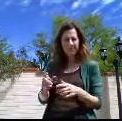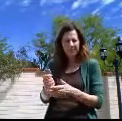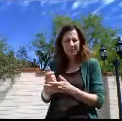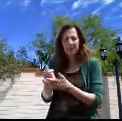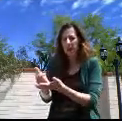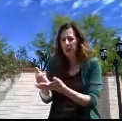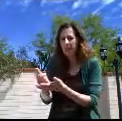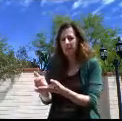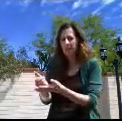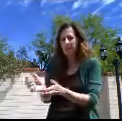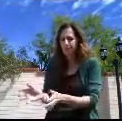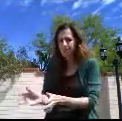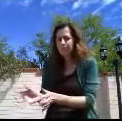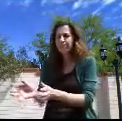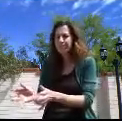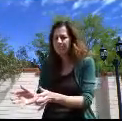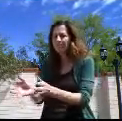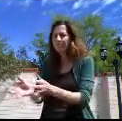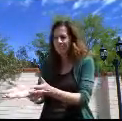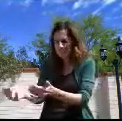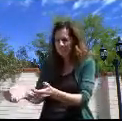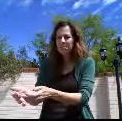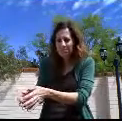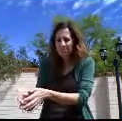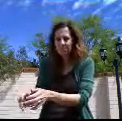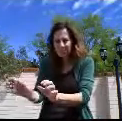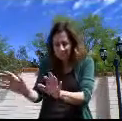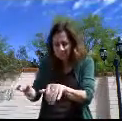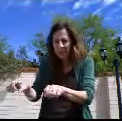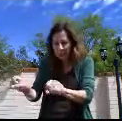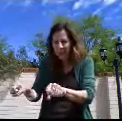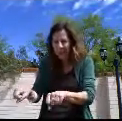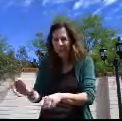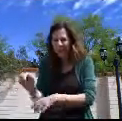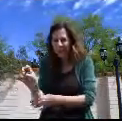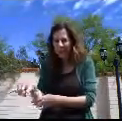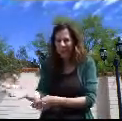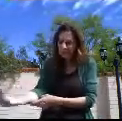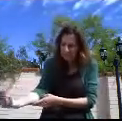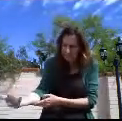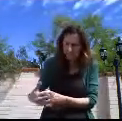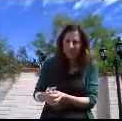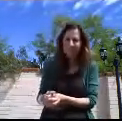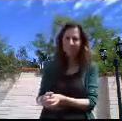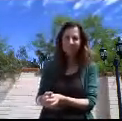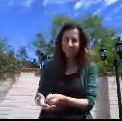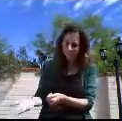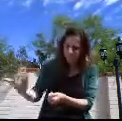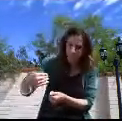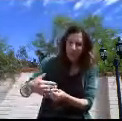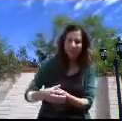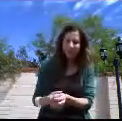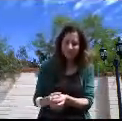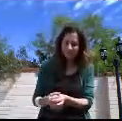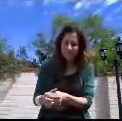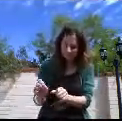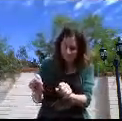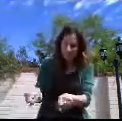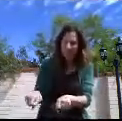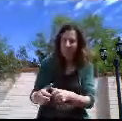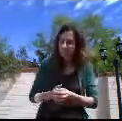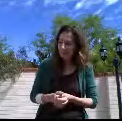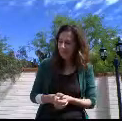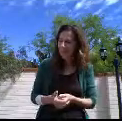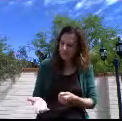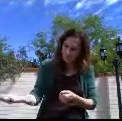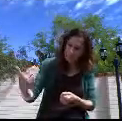I'm going to give her a little help here. Come on. Go, Sassy. Come on, Sassy.